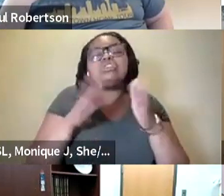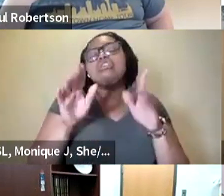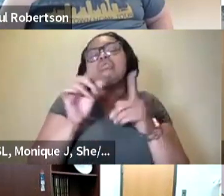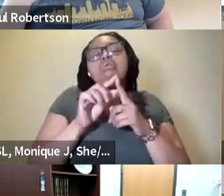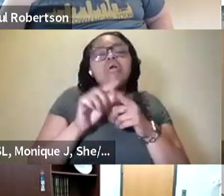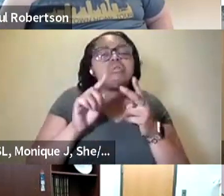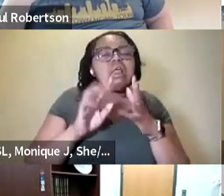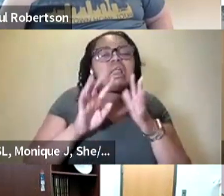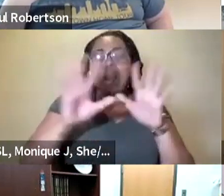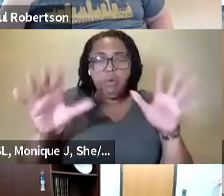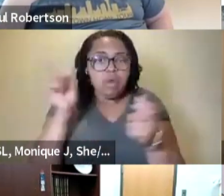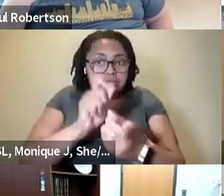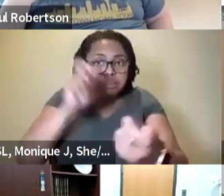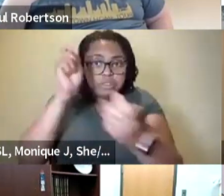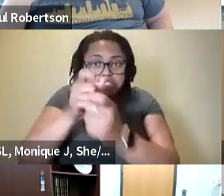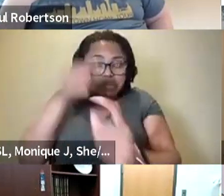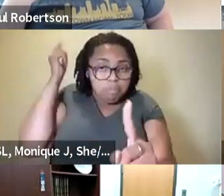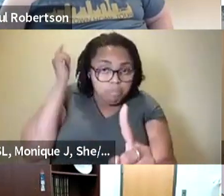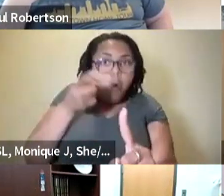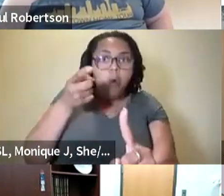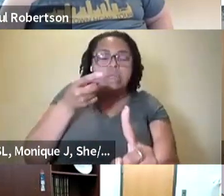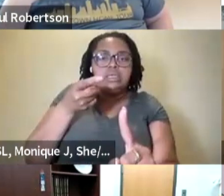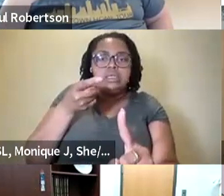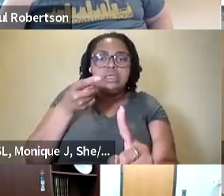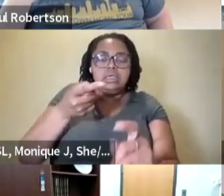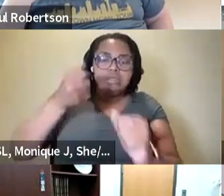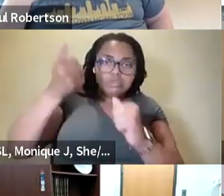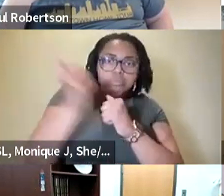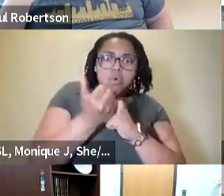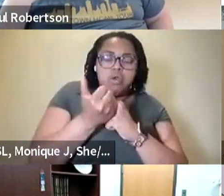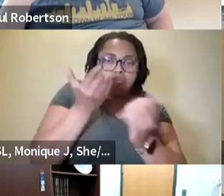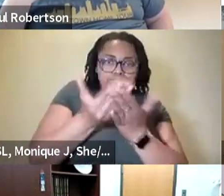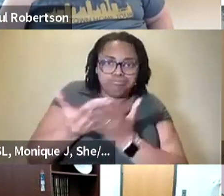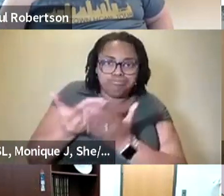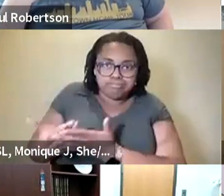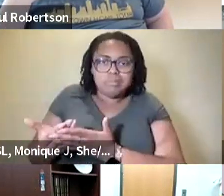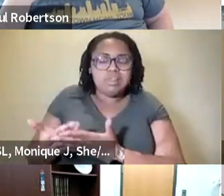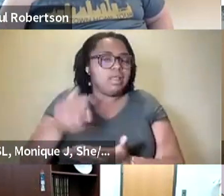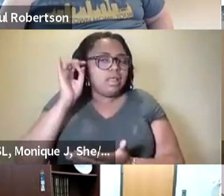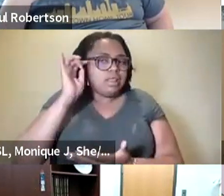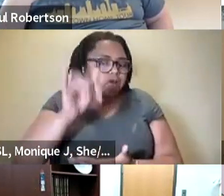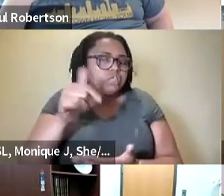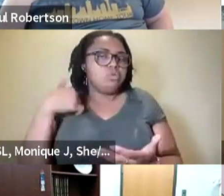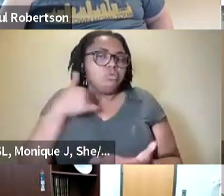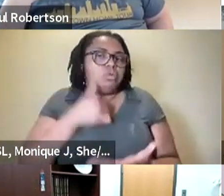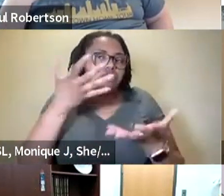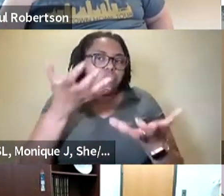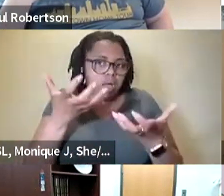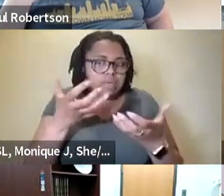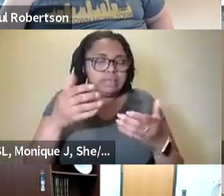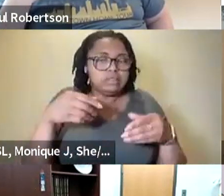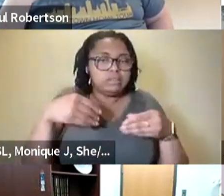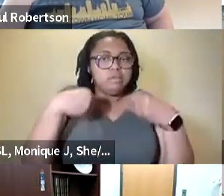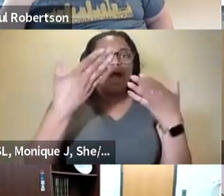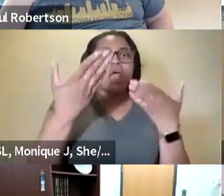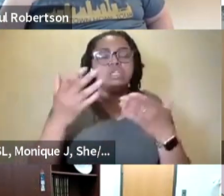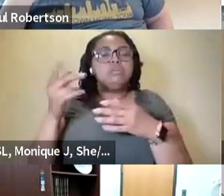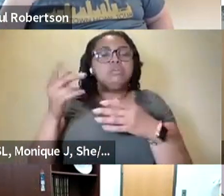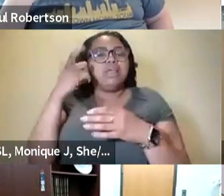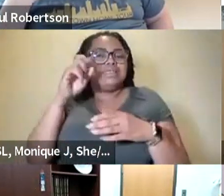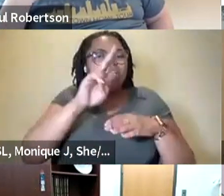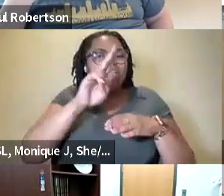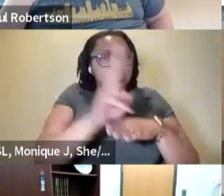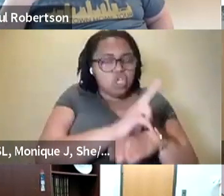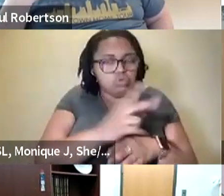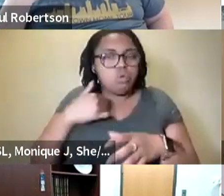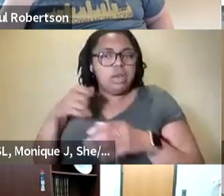want to give it its sort of firmest basis that we can, because of the use that we want to put it to in various fields